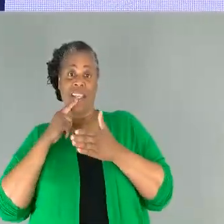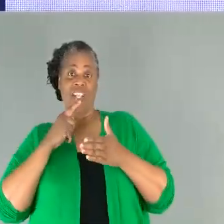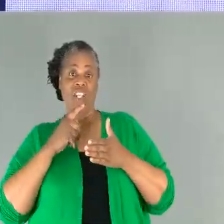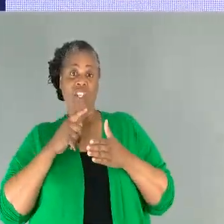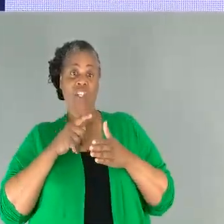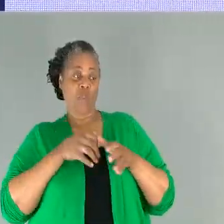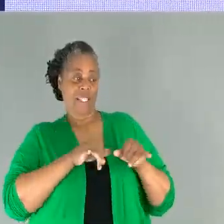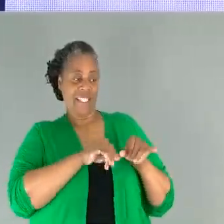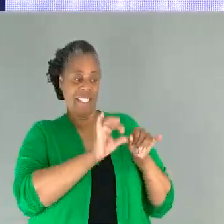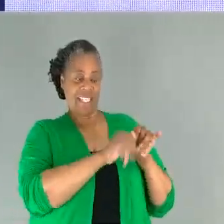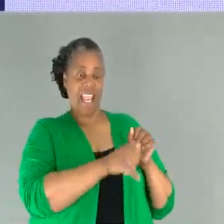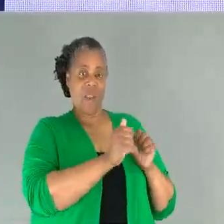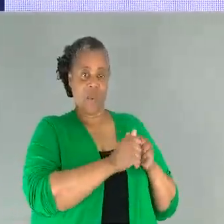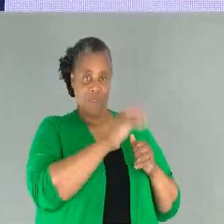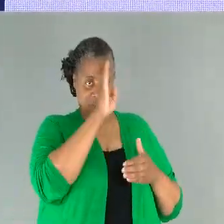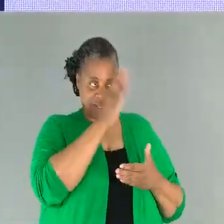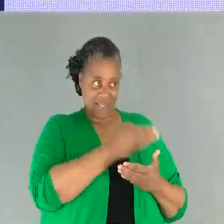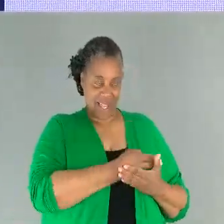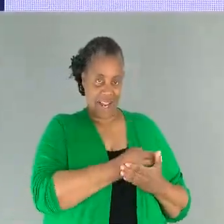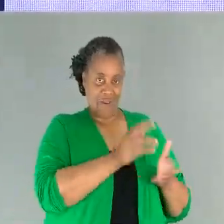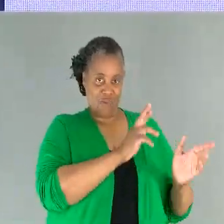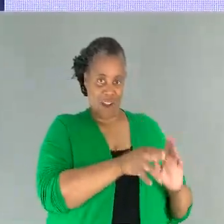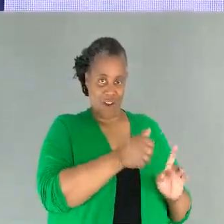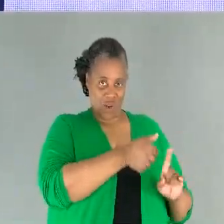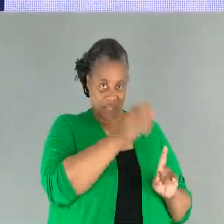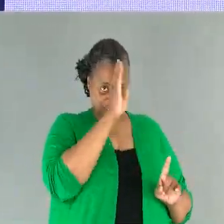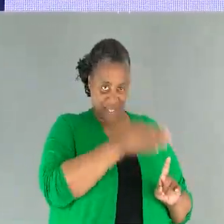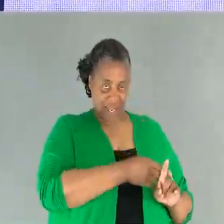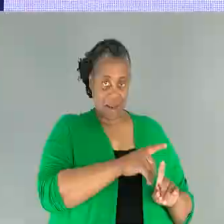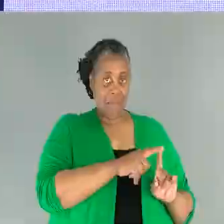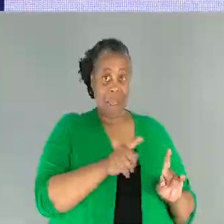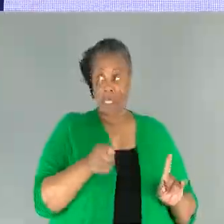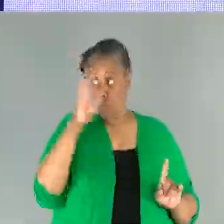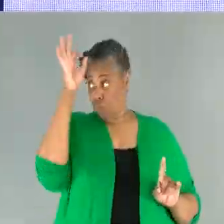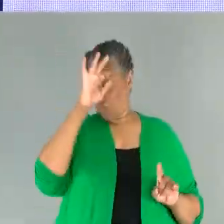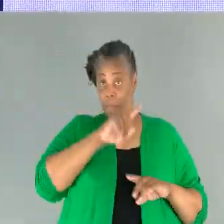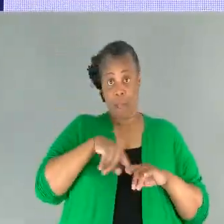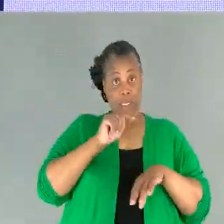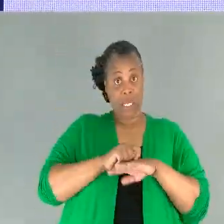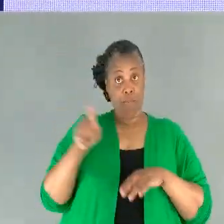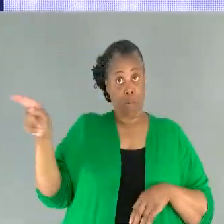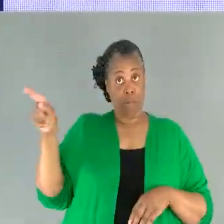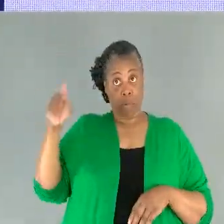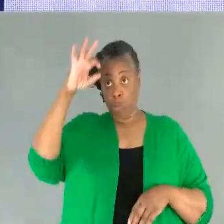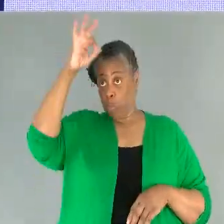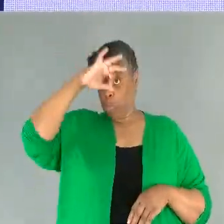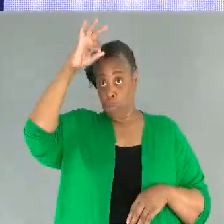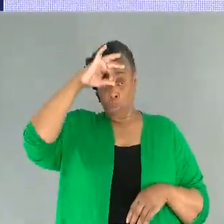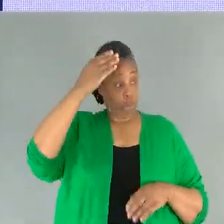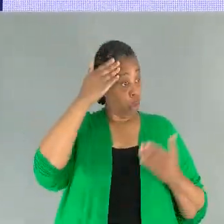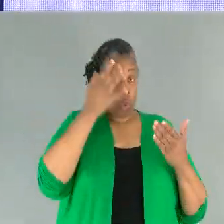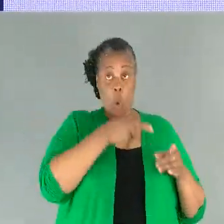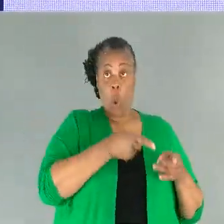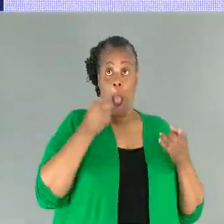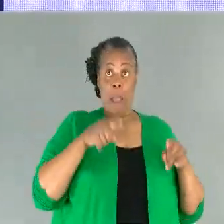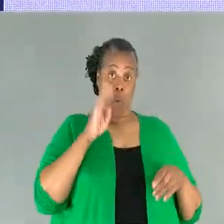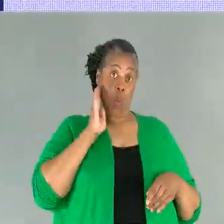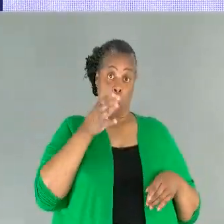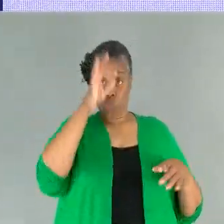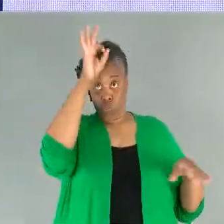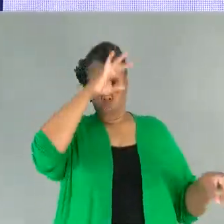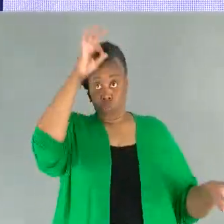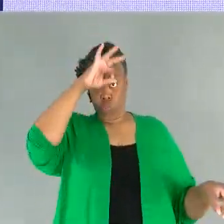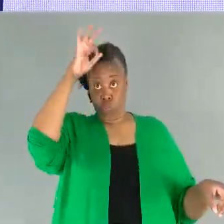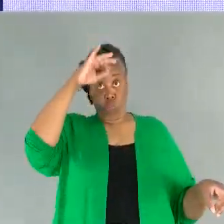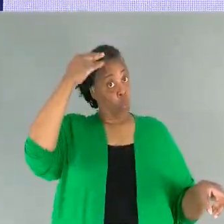stay back to prepare Samuel. So he doesn't know about the temple. He doesn't know what is about to happen. He doesn't know